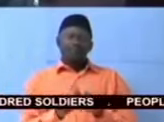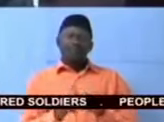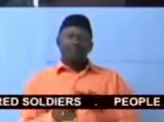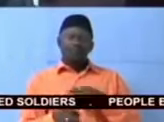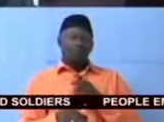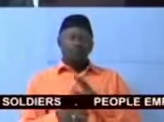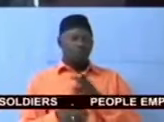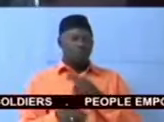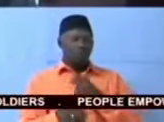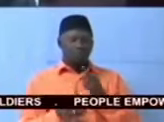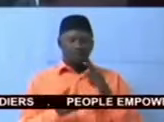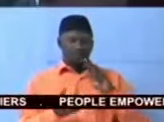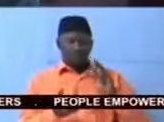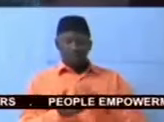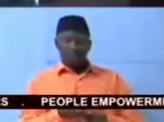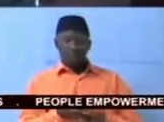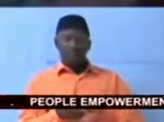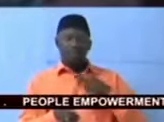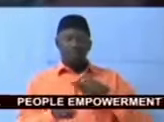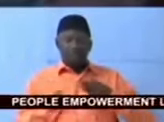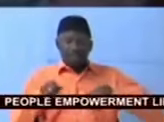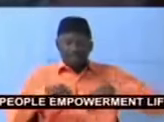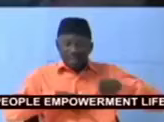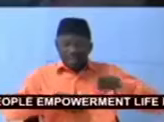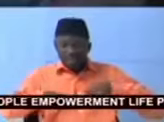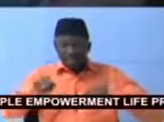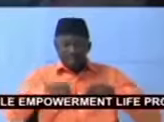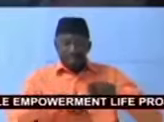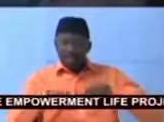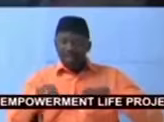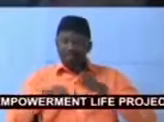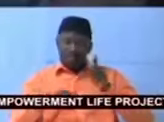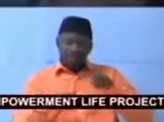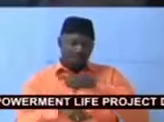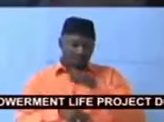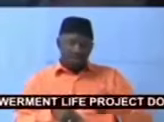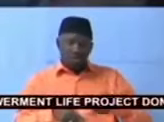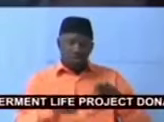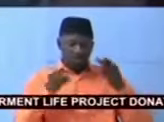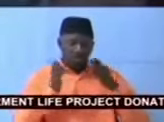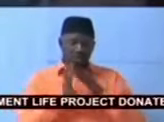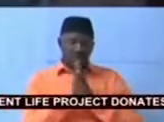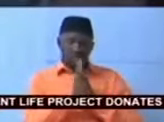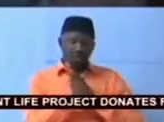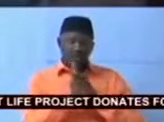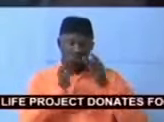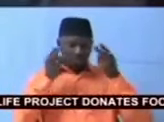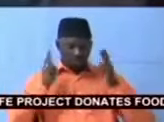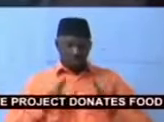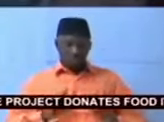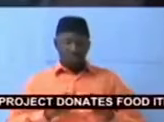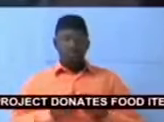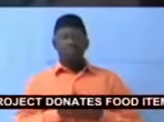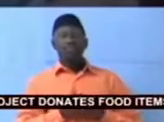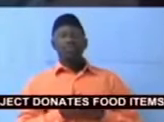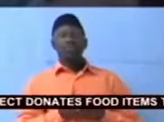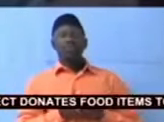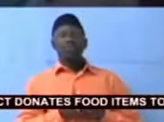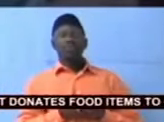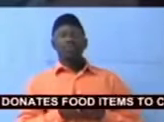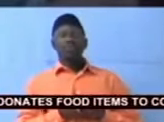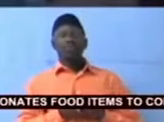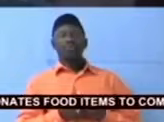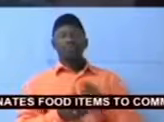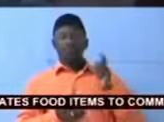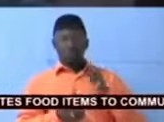facts are it remains to be a traffic offense ci ben ci la selu bu fekke ci ak mu munti mel dal mbiri traffic la and so I had to be guided by